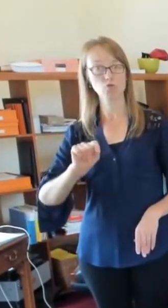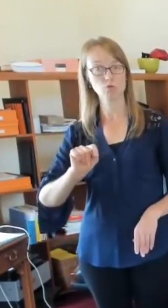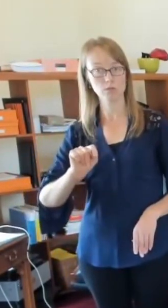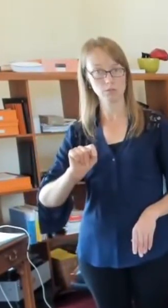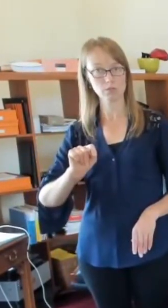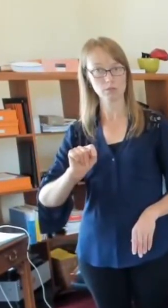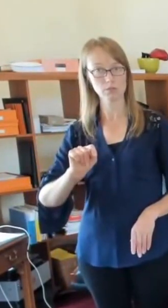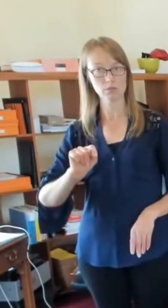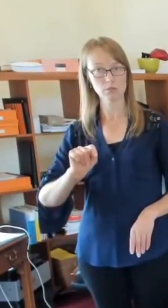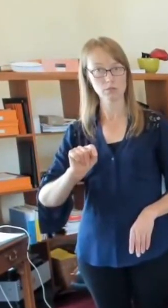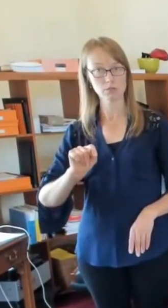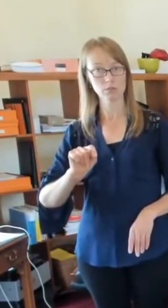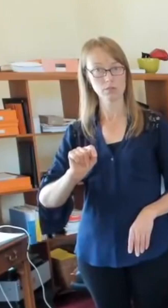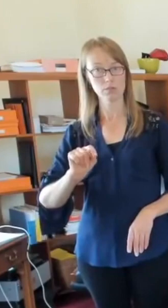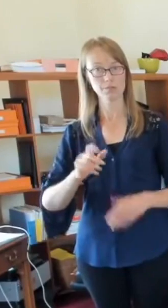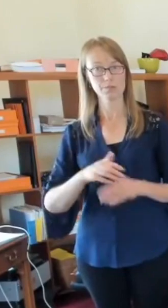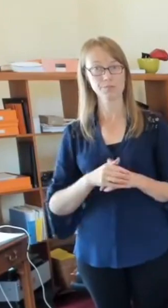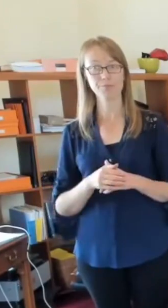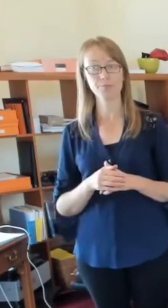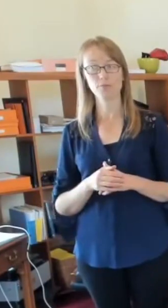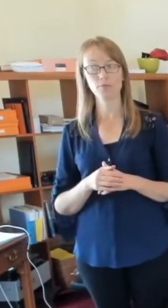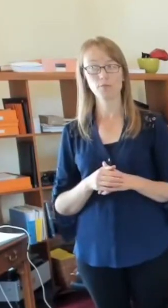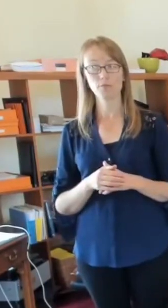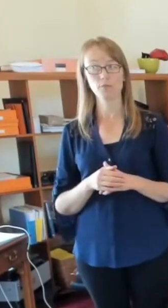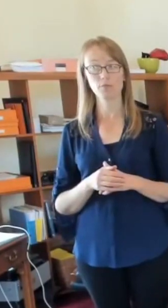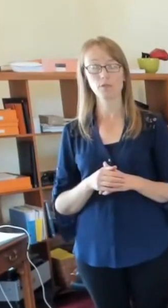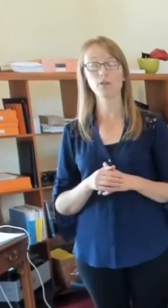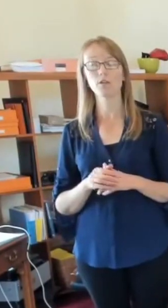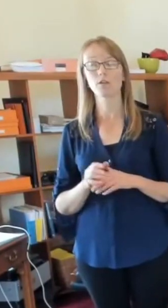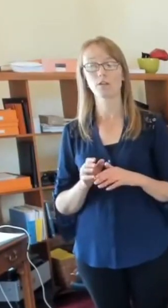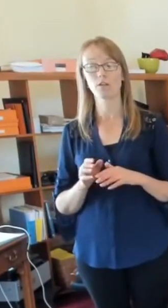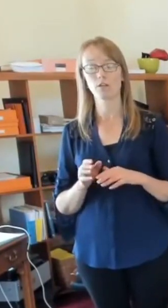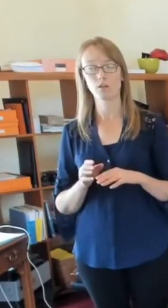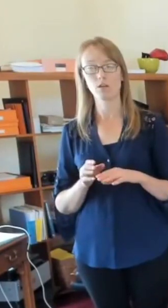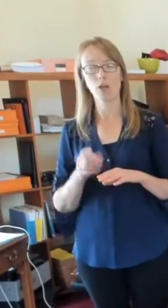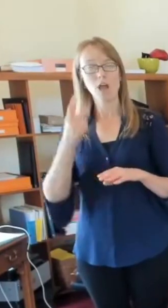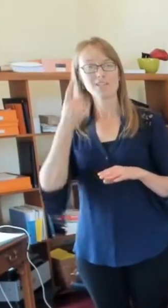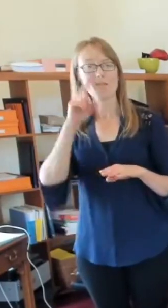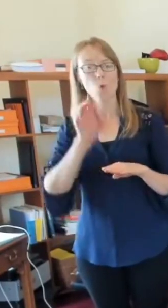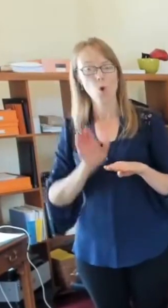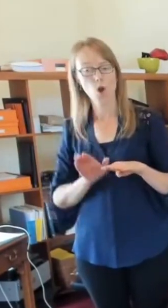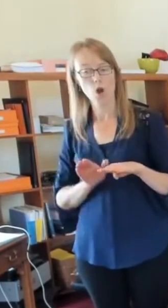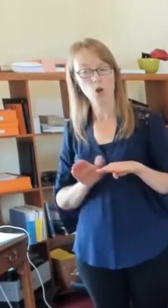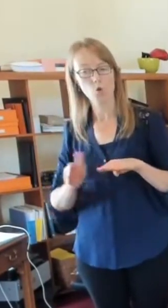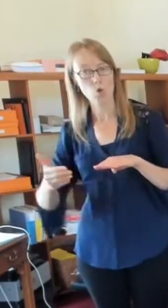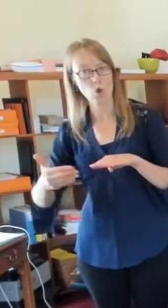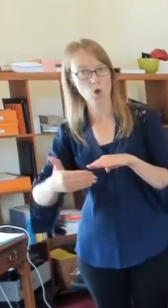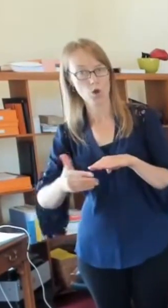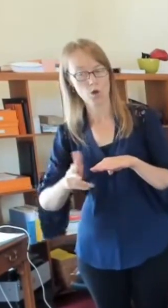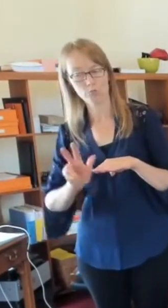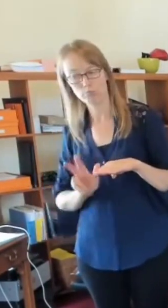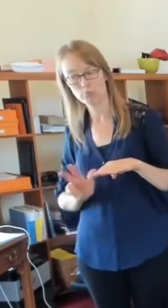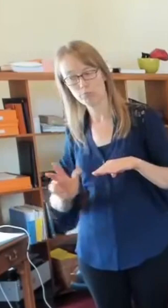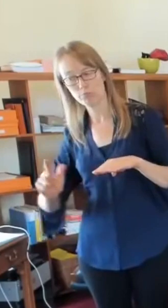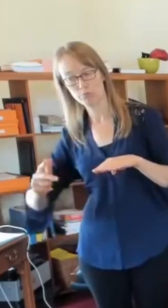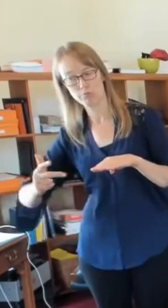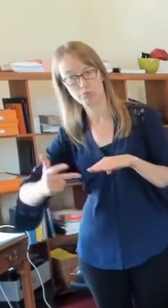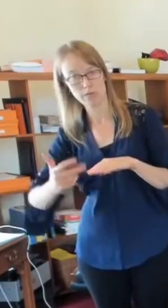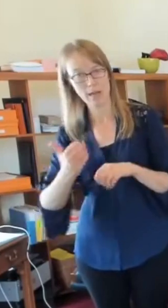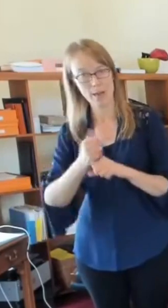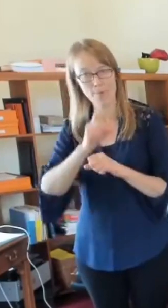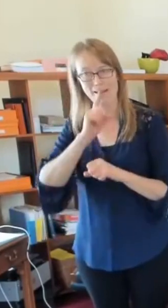prevents people from going quite so fast at the corner. But those are things that I would suggest work with your